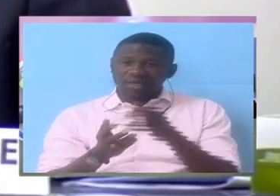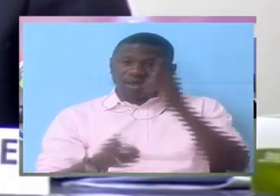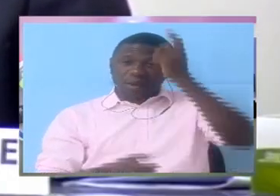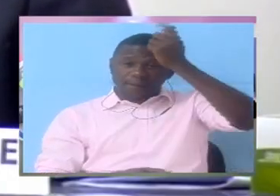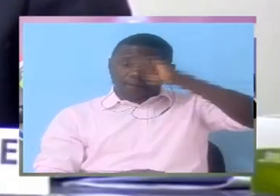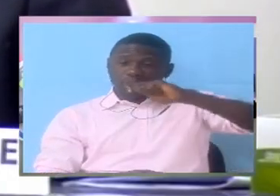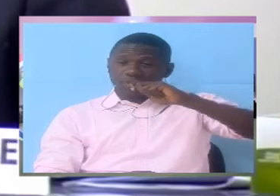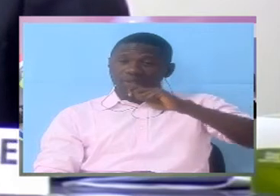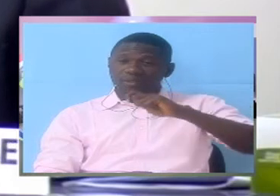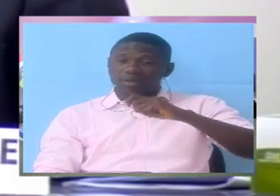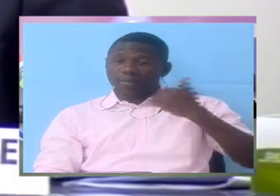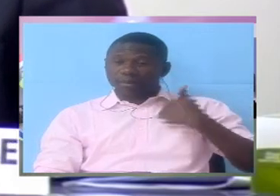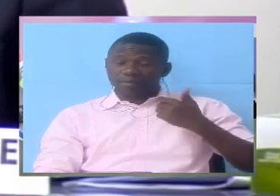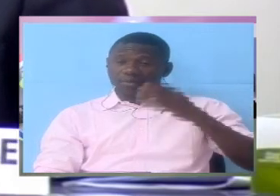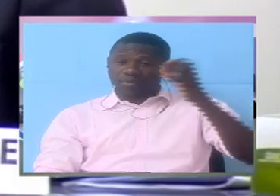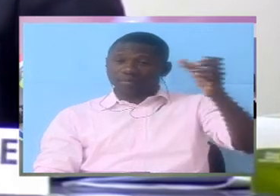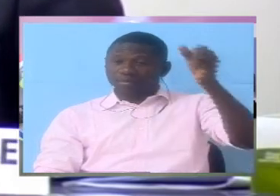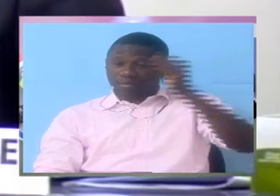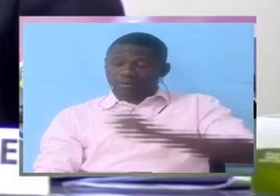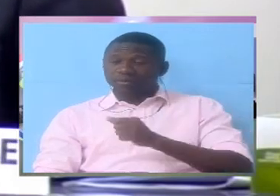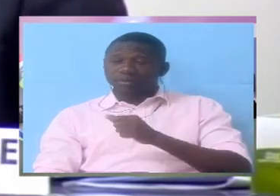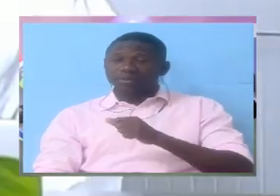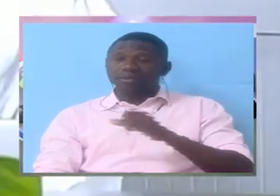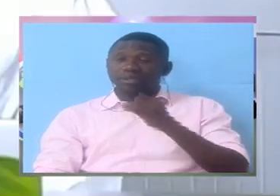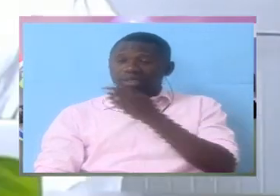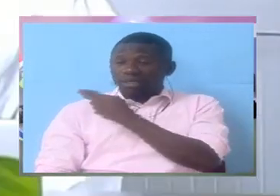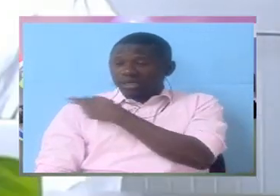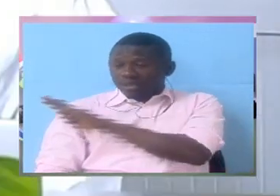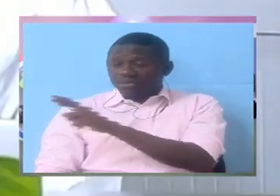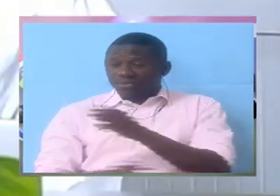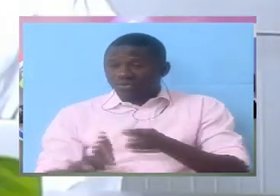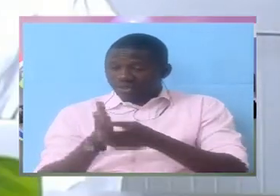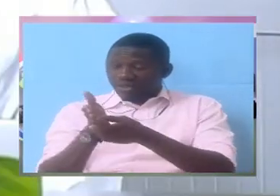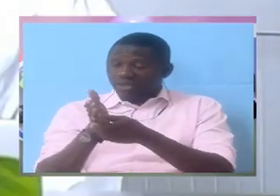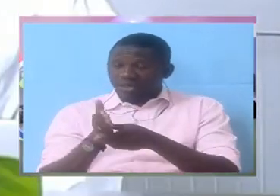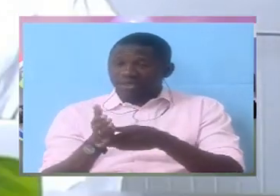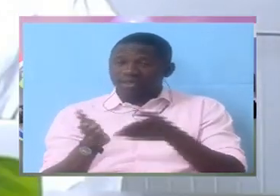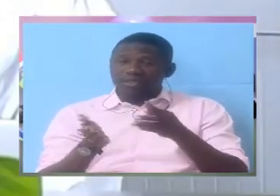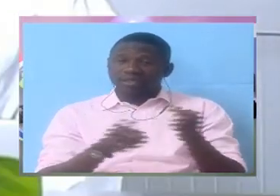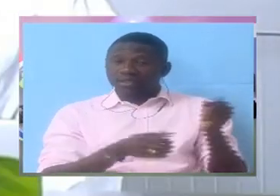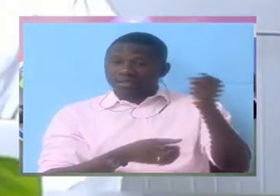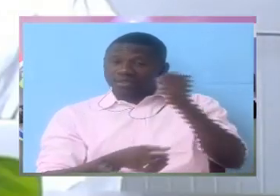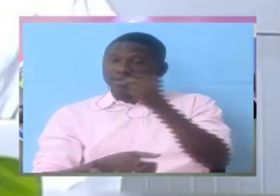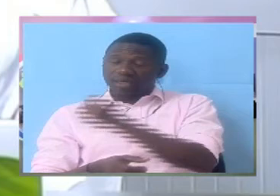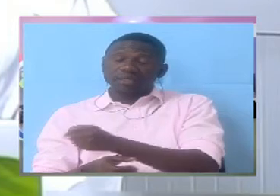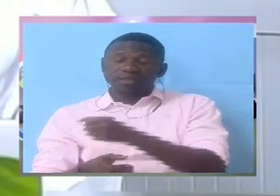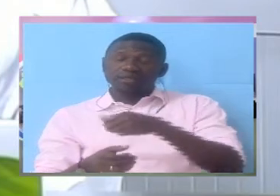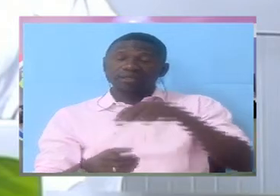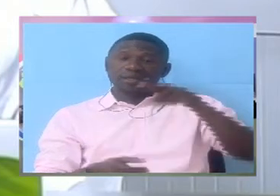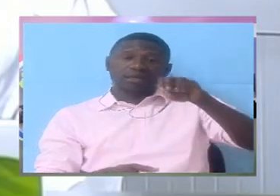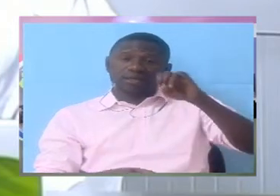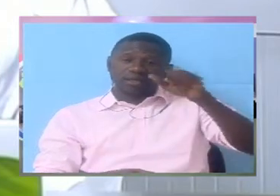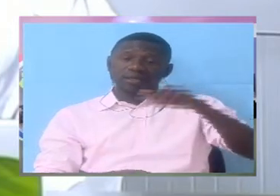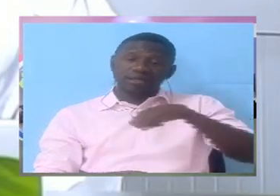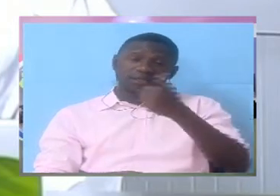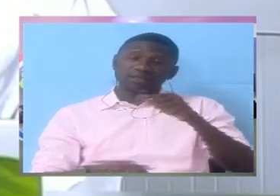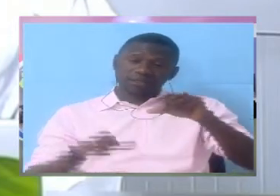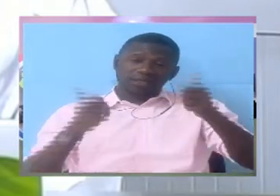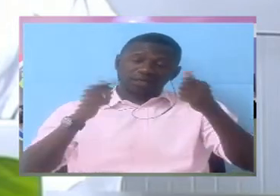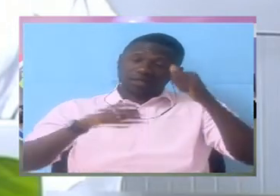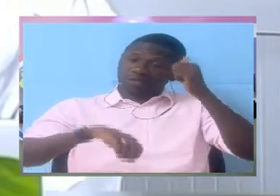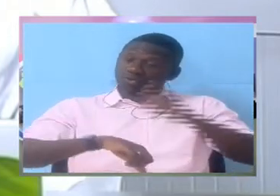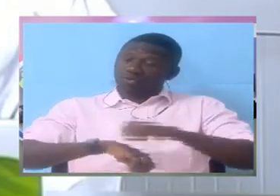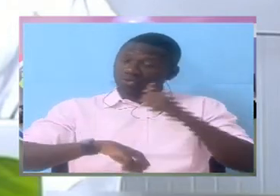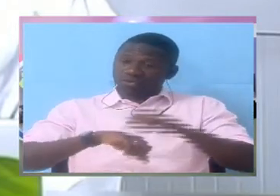the NIA and tortured him at the NIA? Saya kamu dekat kami informal, orang menyindir ko polis oleh leda duku kerana tata nying mari kamera ya, nanti NIA la sanksi kono,